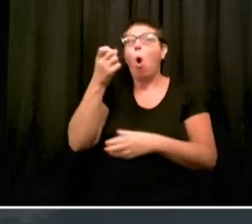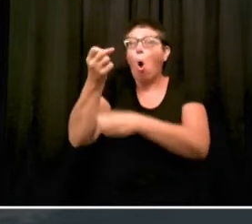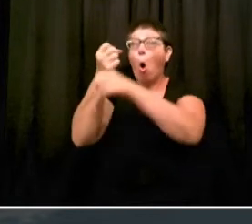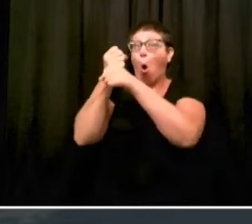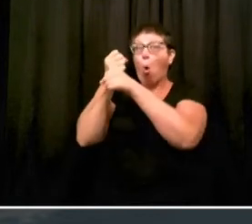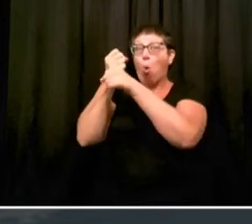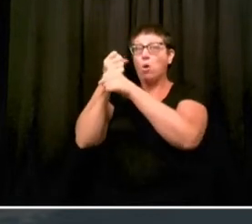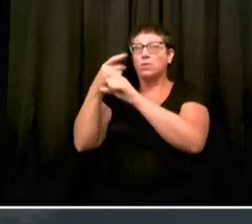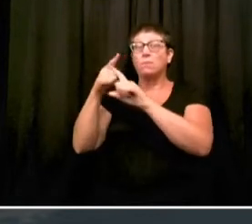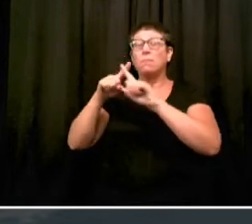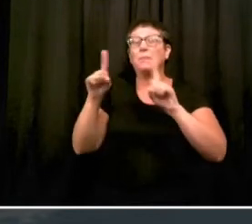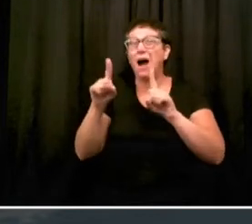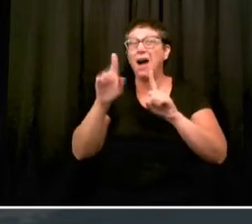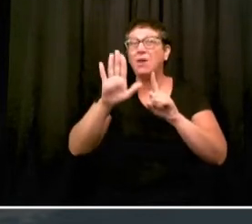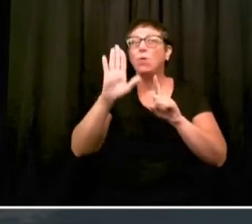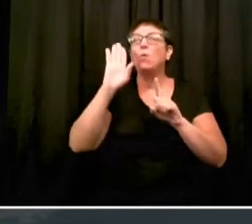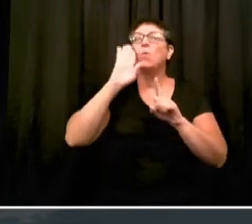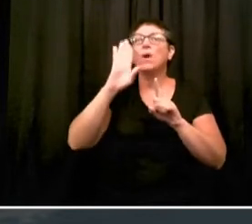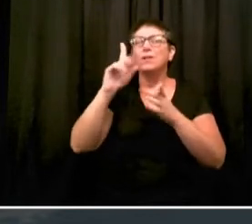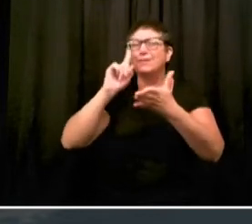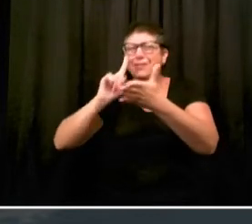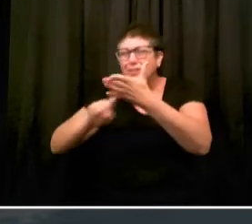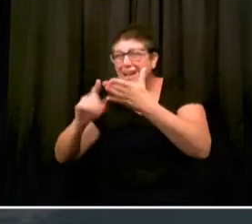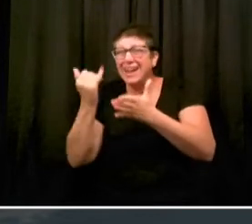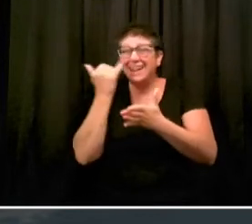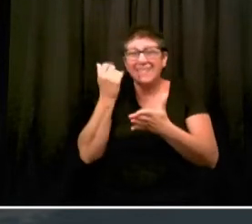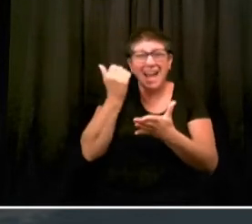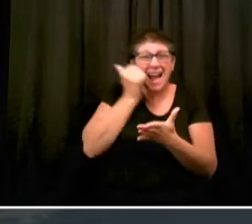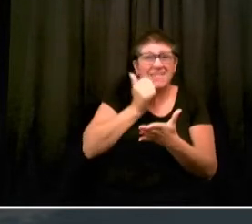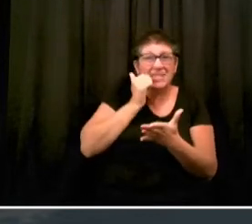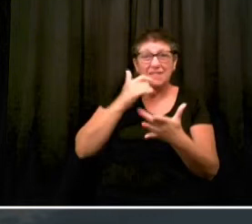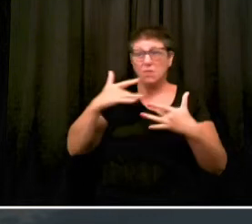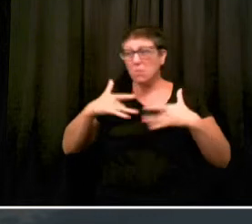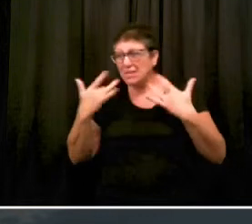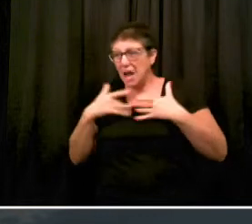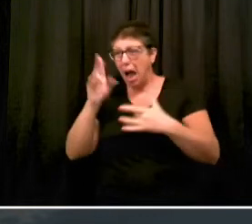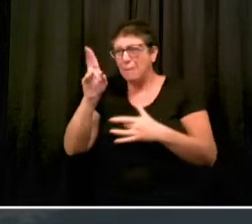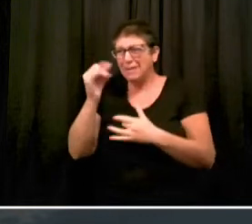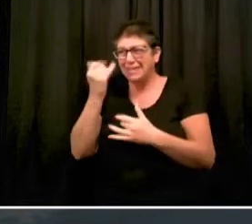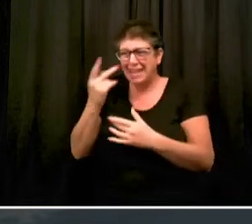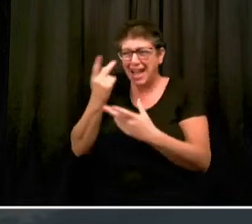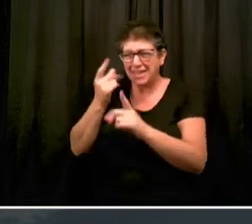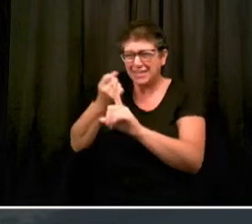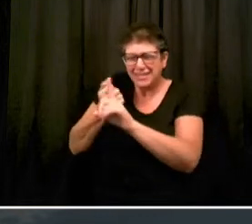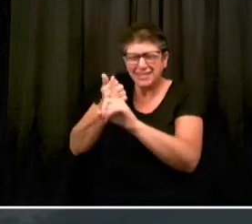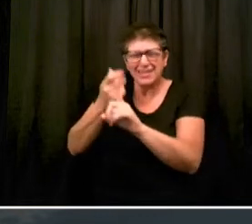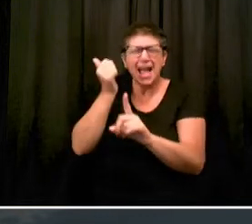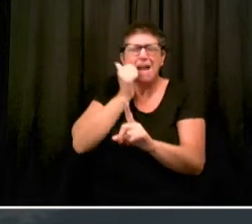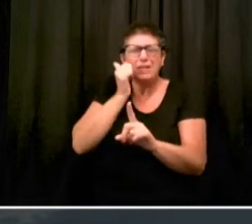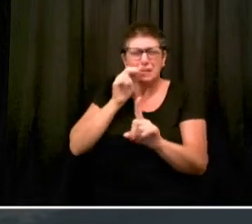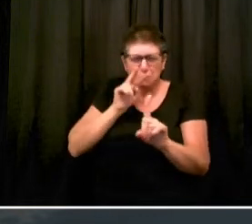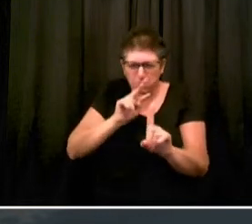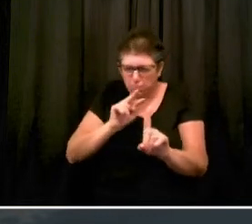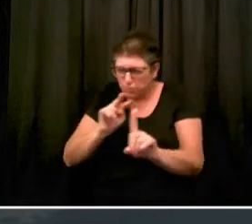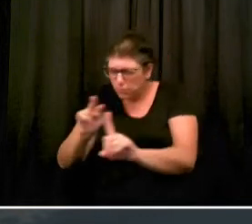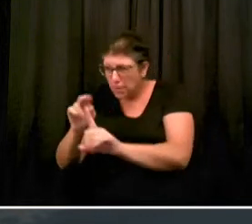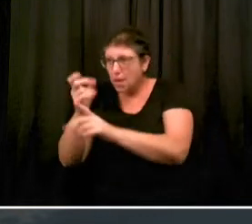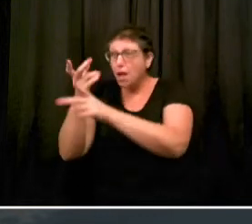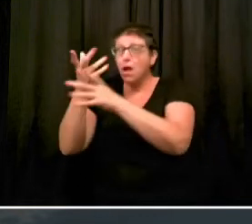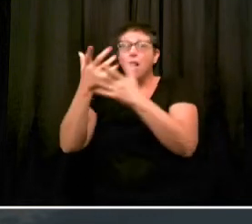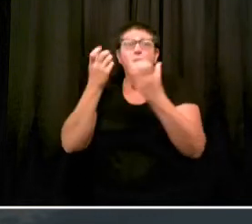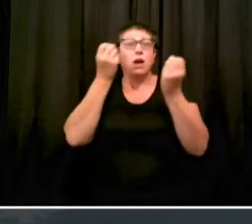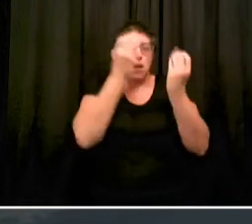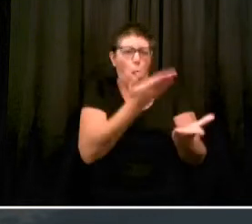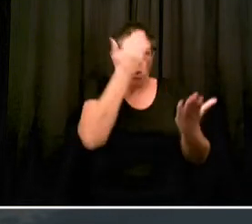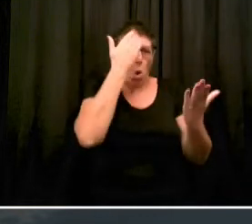reassess because we have to address our fiscal crisis. Again, no one wants to see a single layoff, but we have